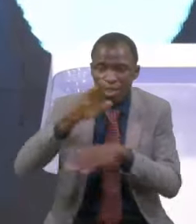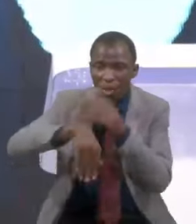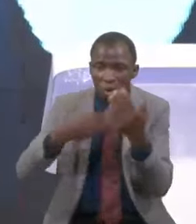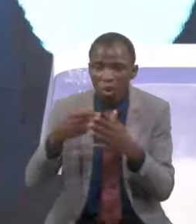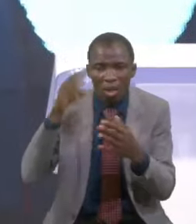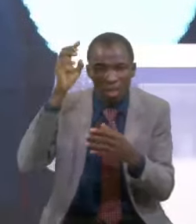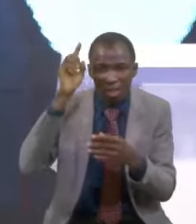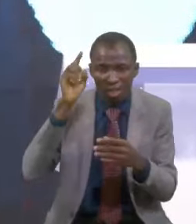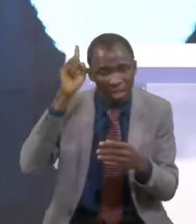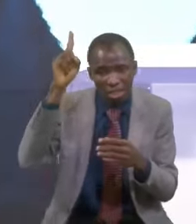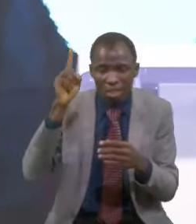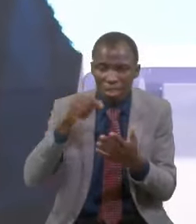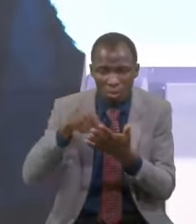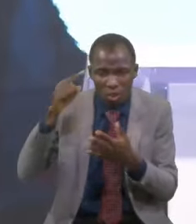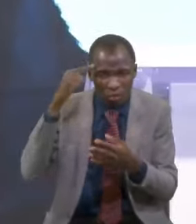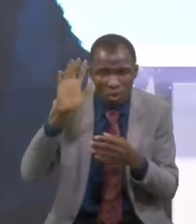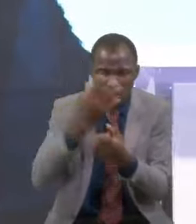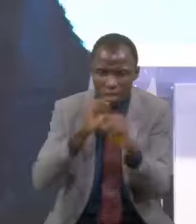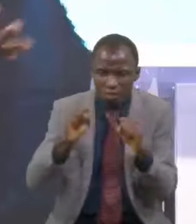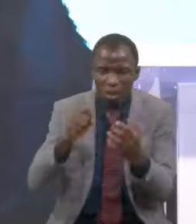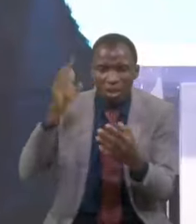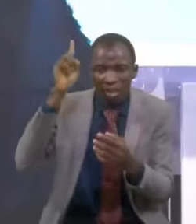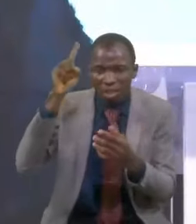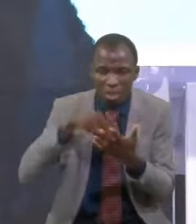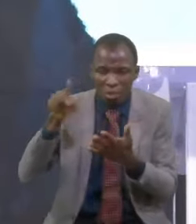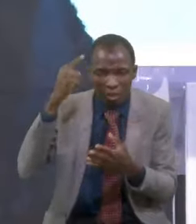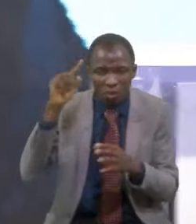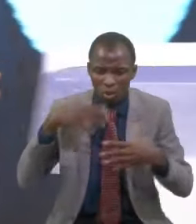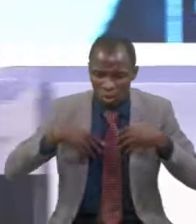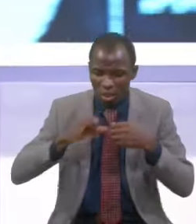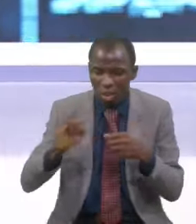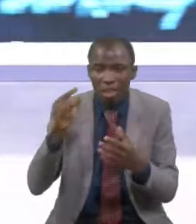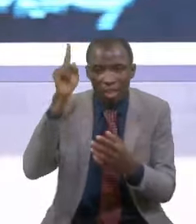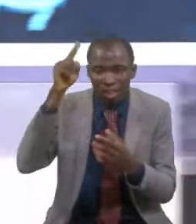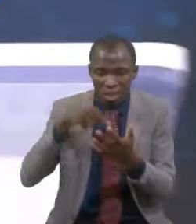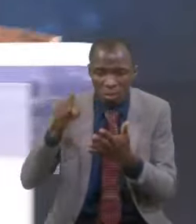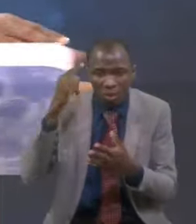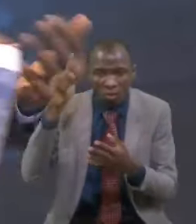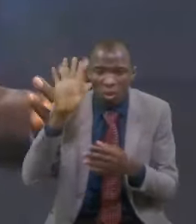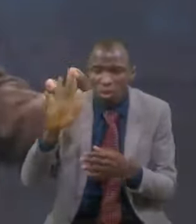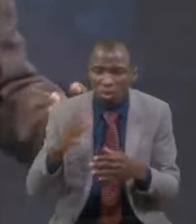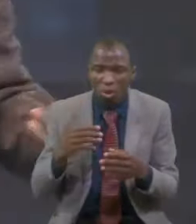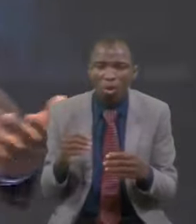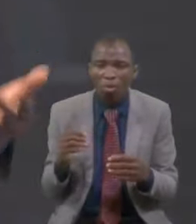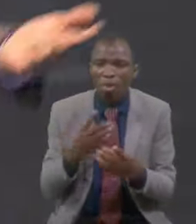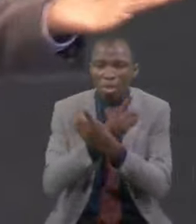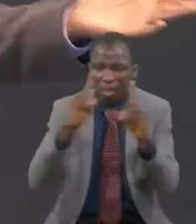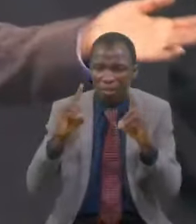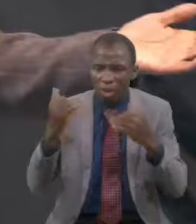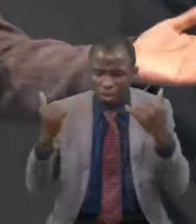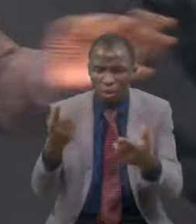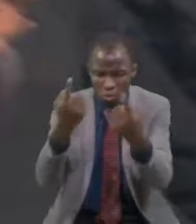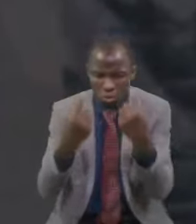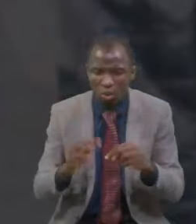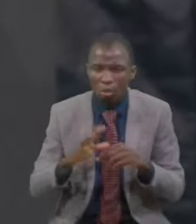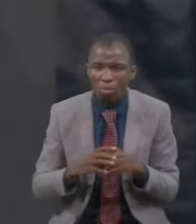He paid for your healing. He paid for your deliverance. And now come and